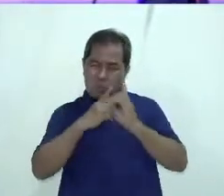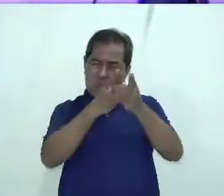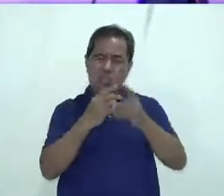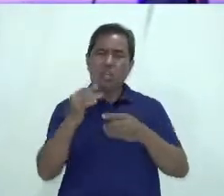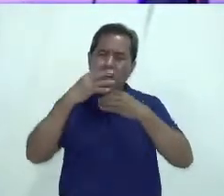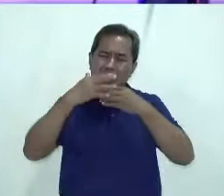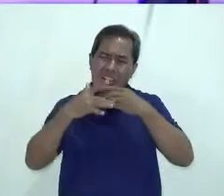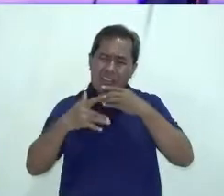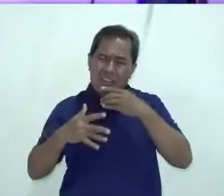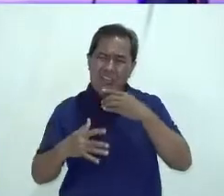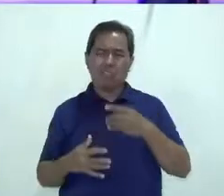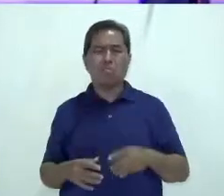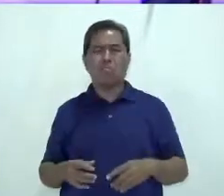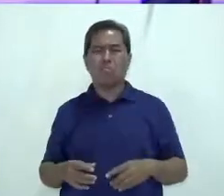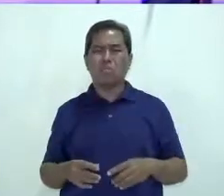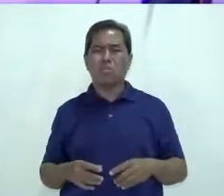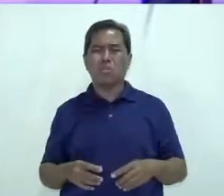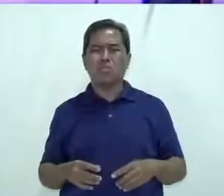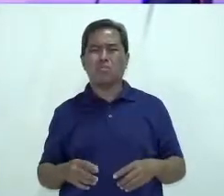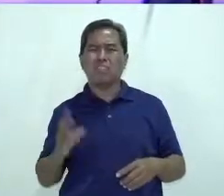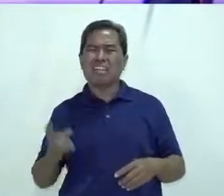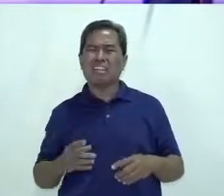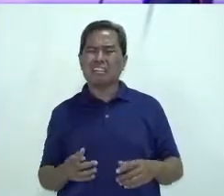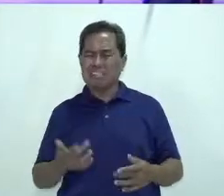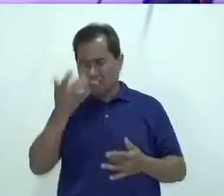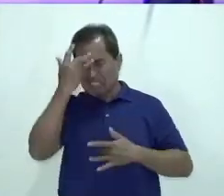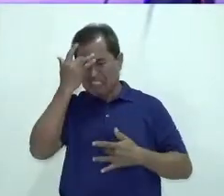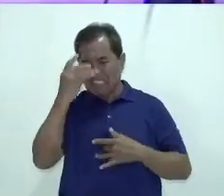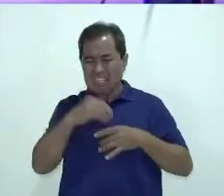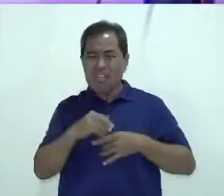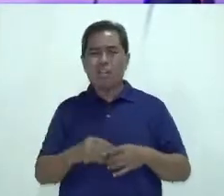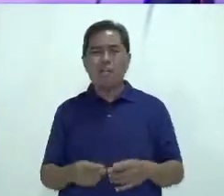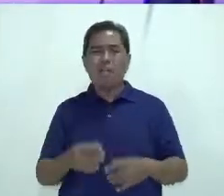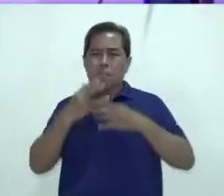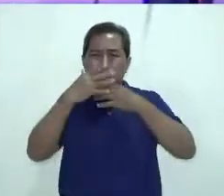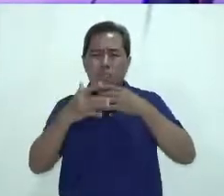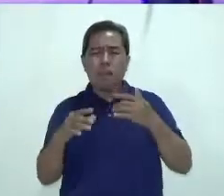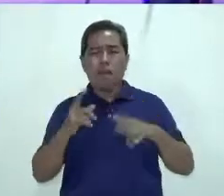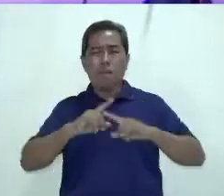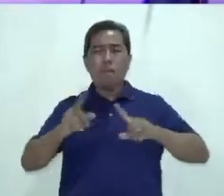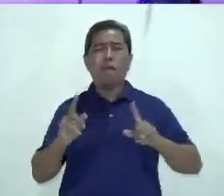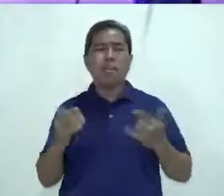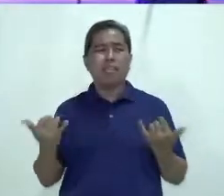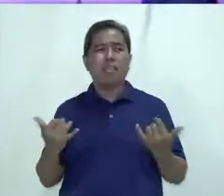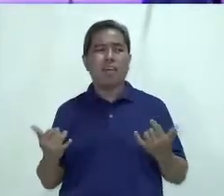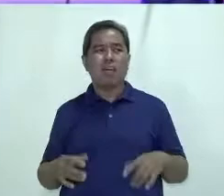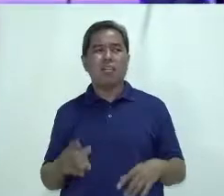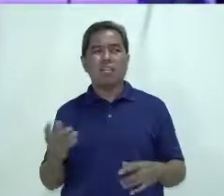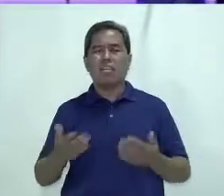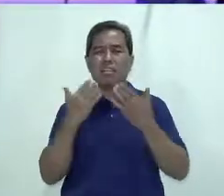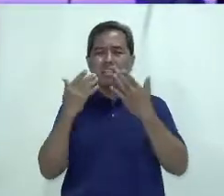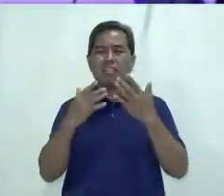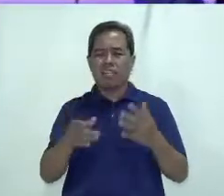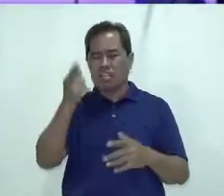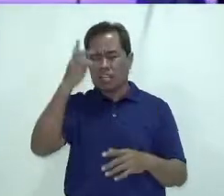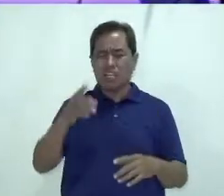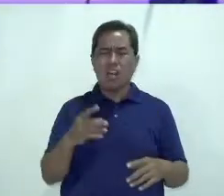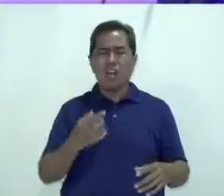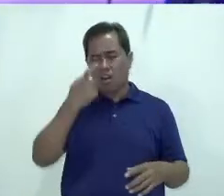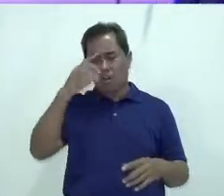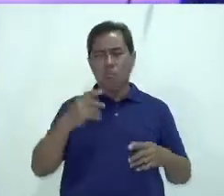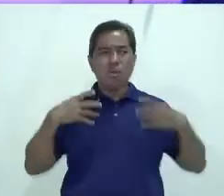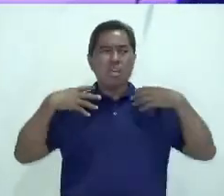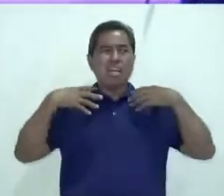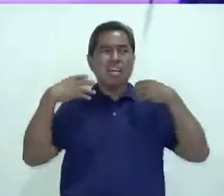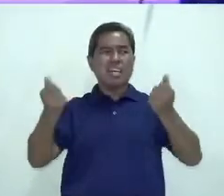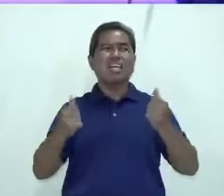blood already in her body that is blocking her. But right now, he really thanked God. I just called her last